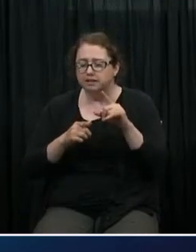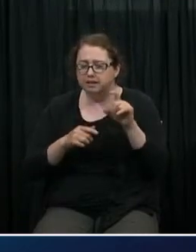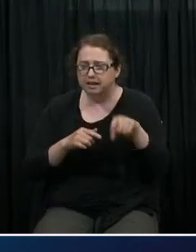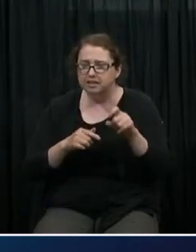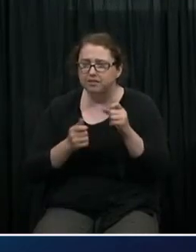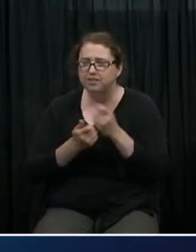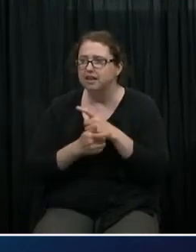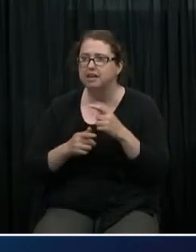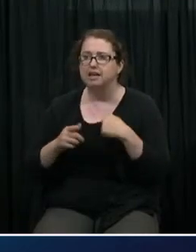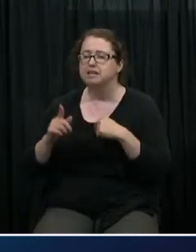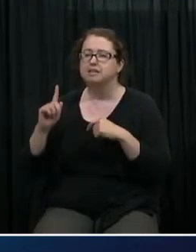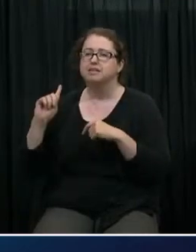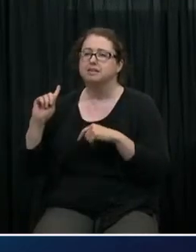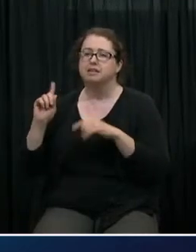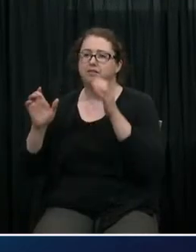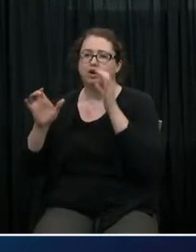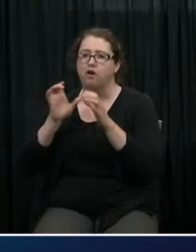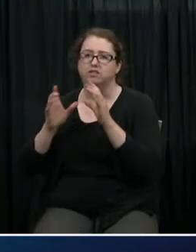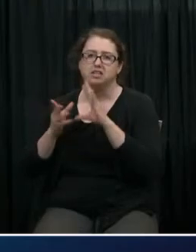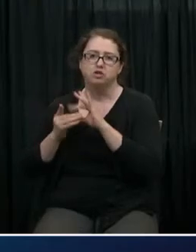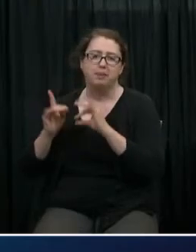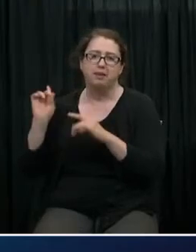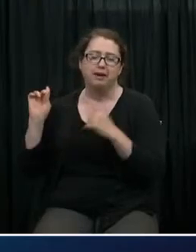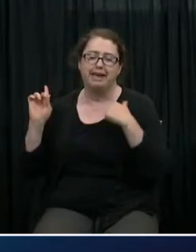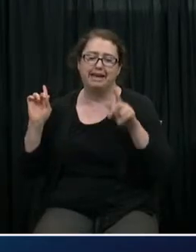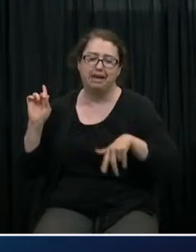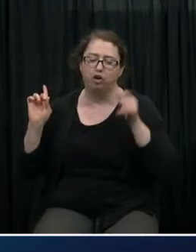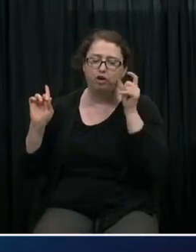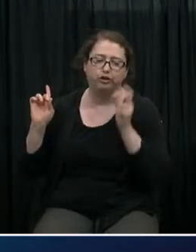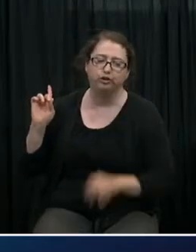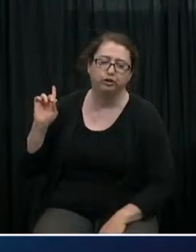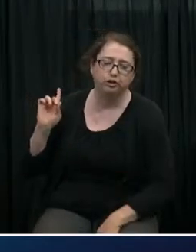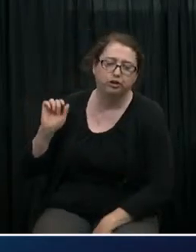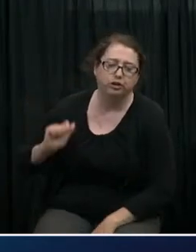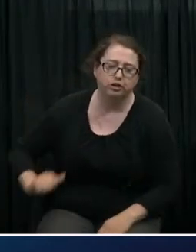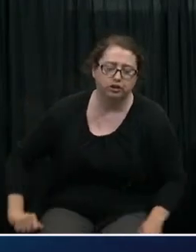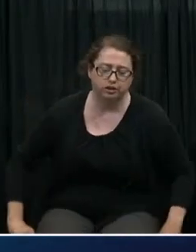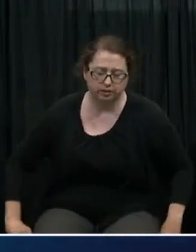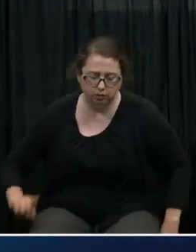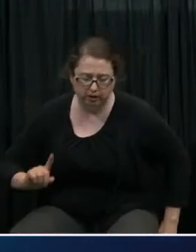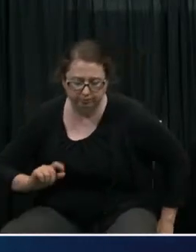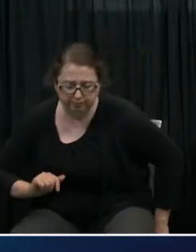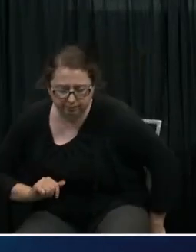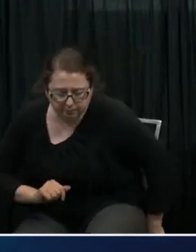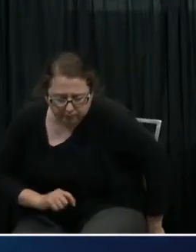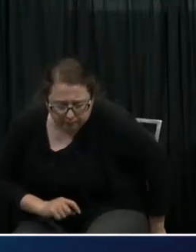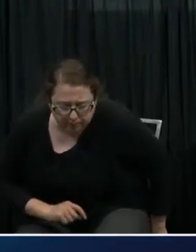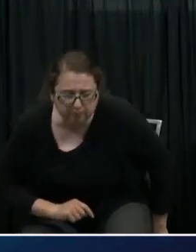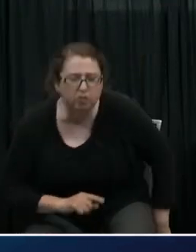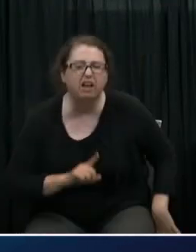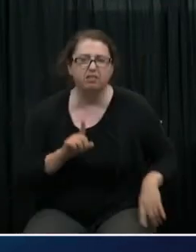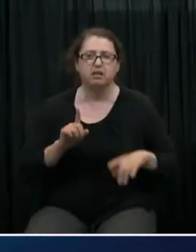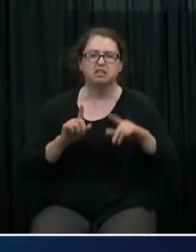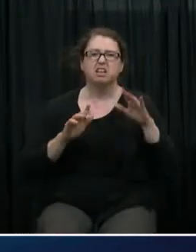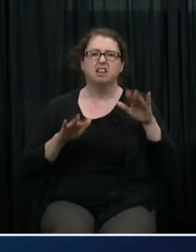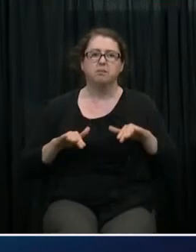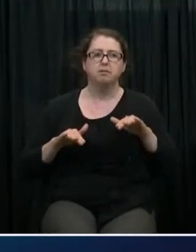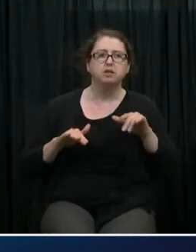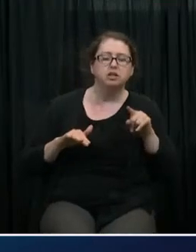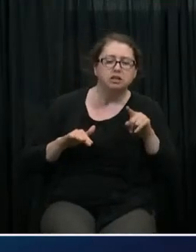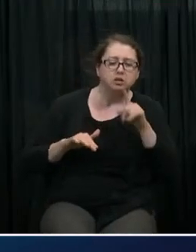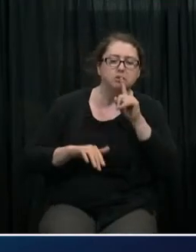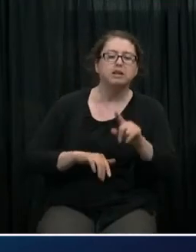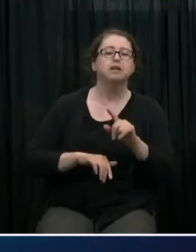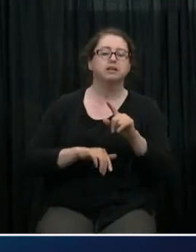and integrate different groups of people. And this is an initiative from the General Conference to establish